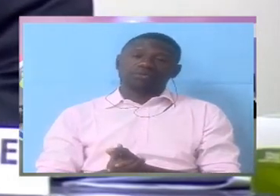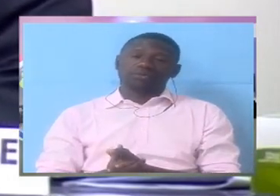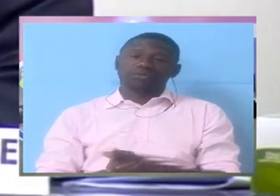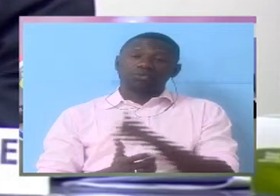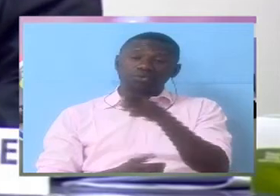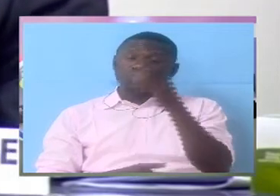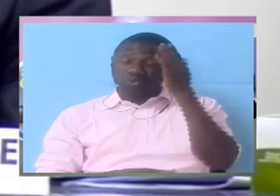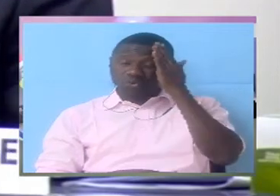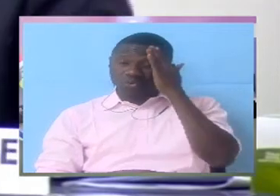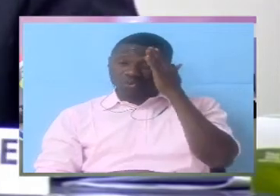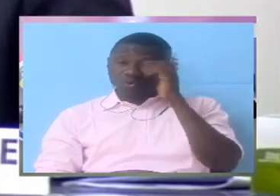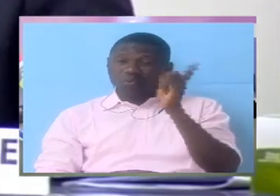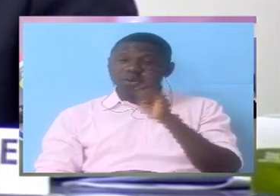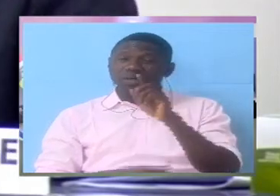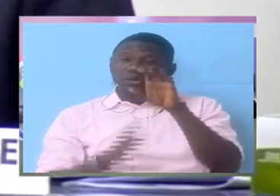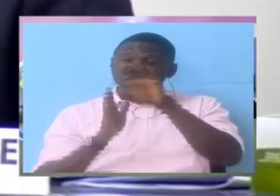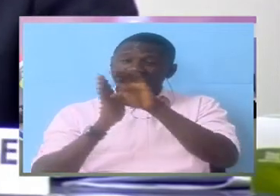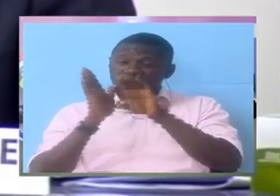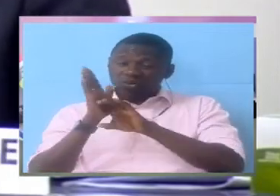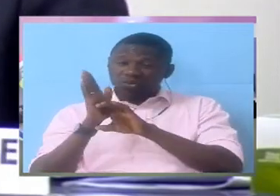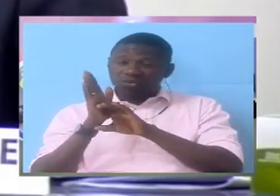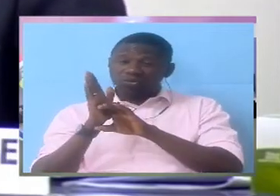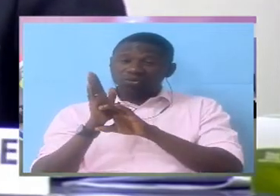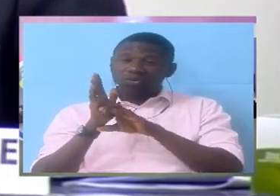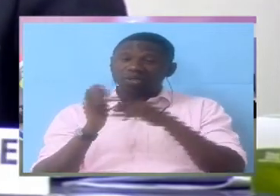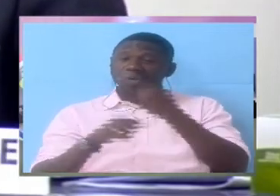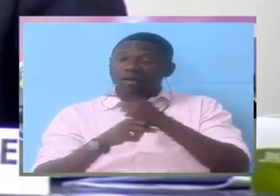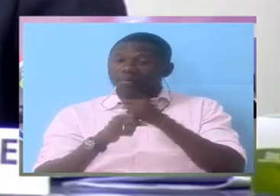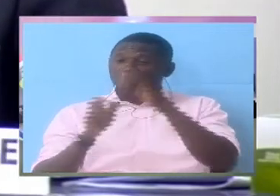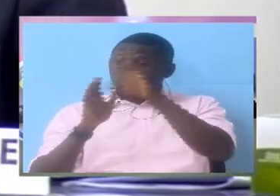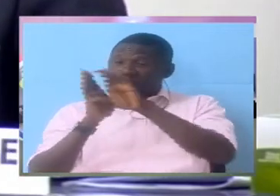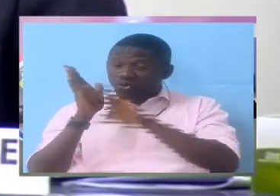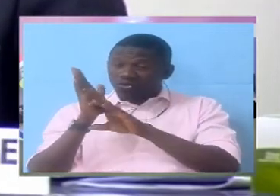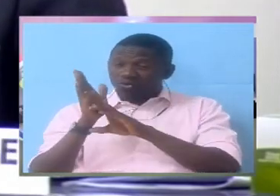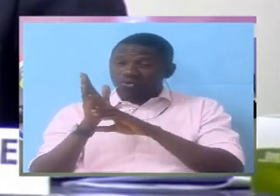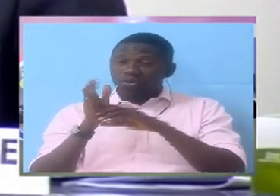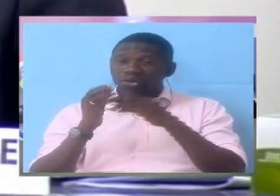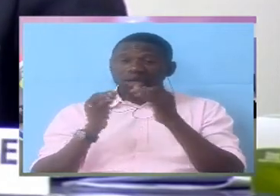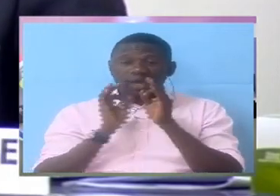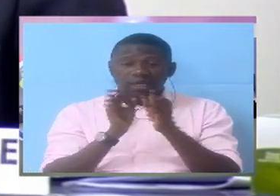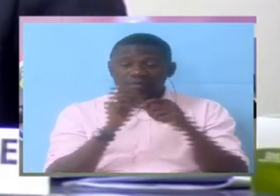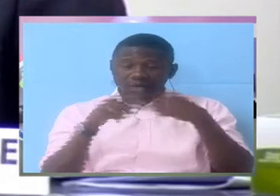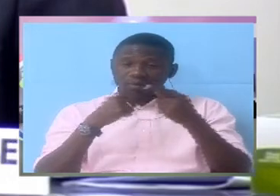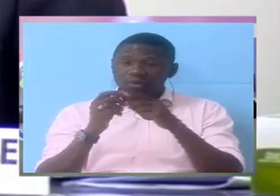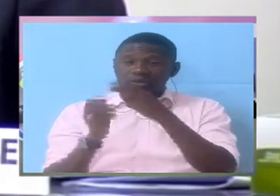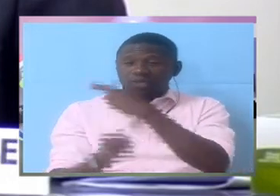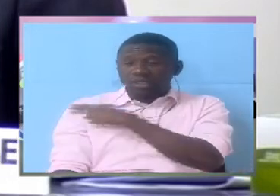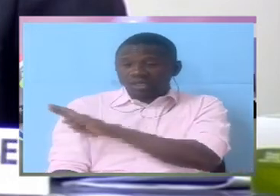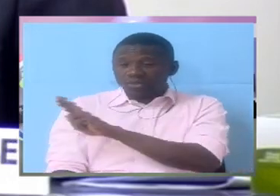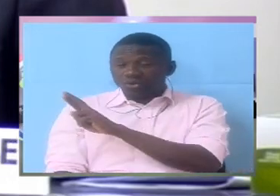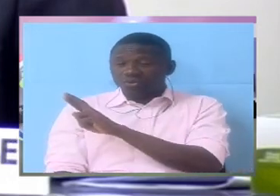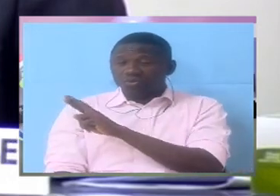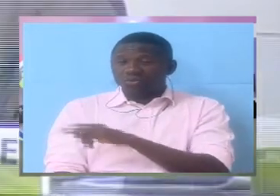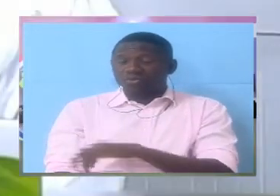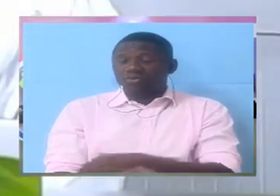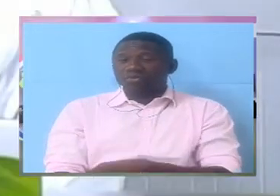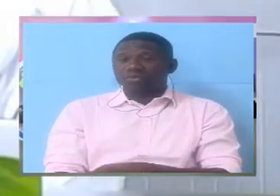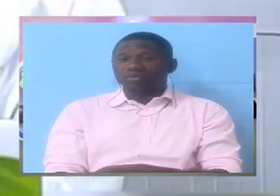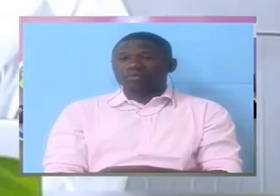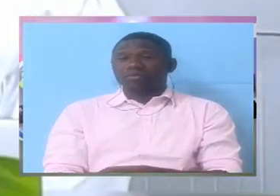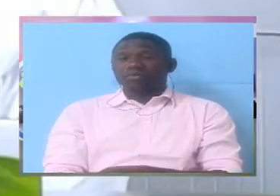you know what the Constitution says about religion? No, we are in a secular